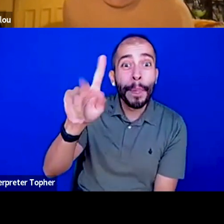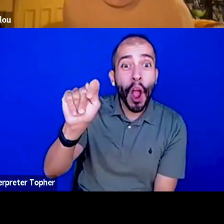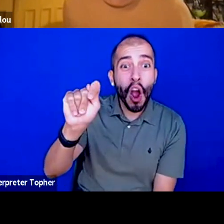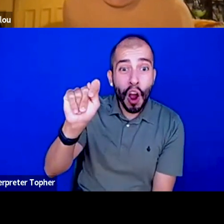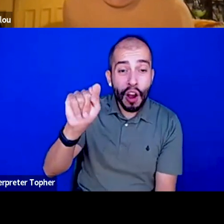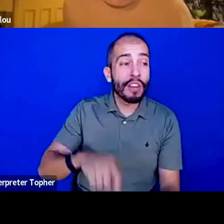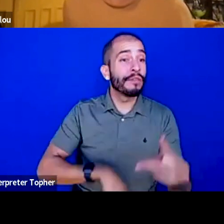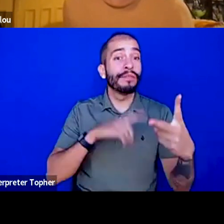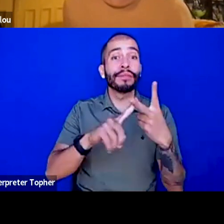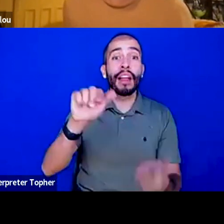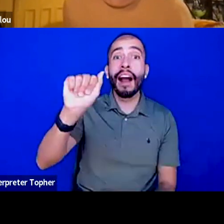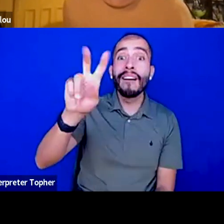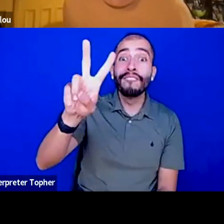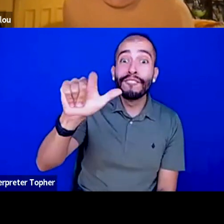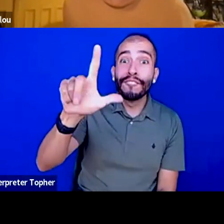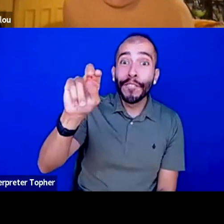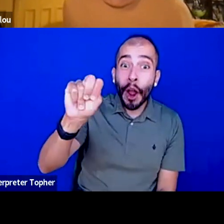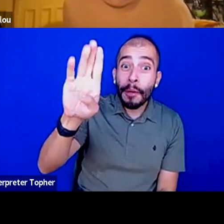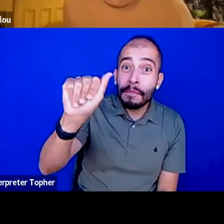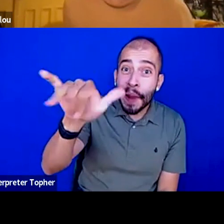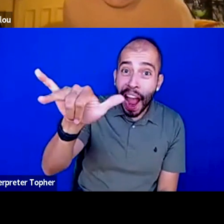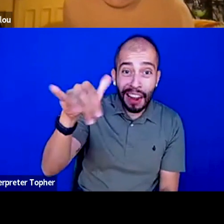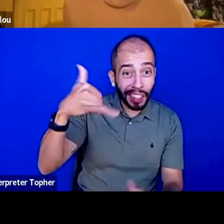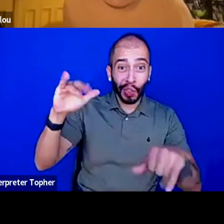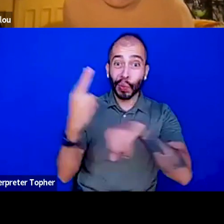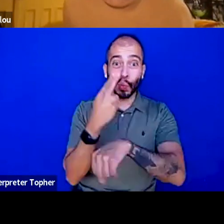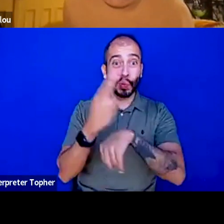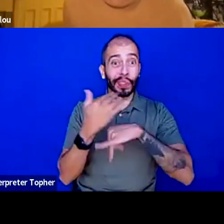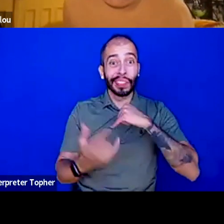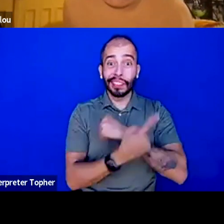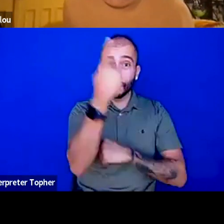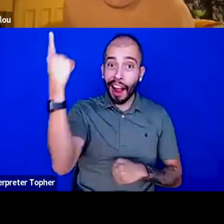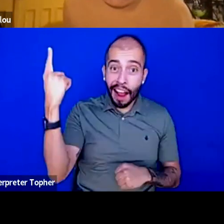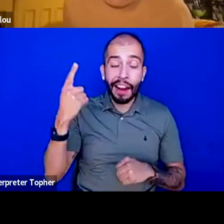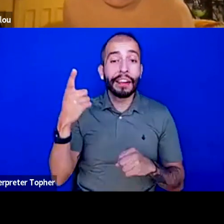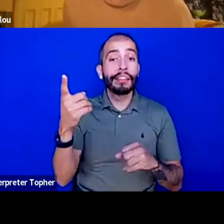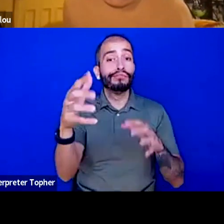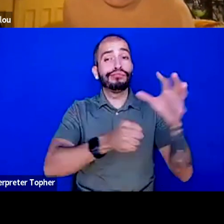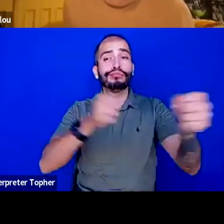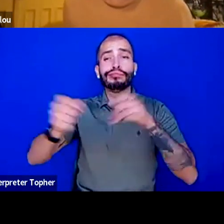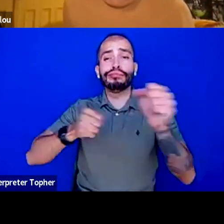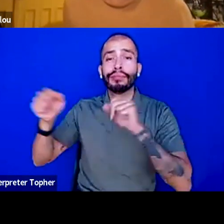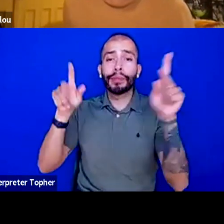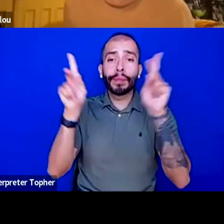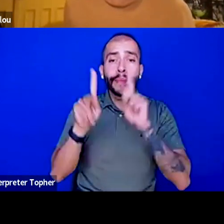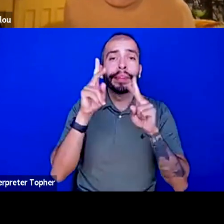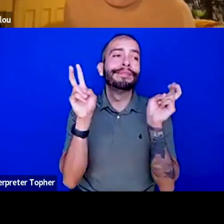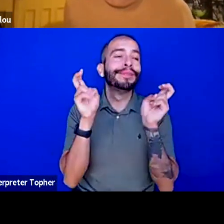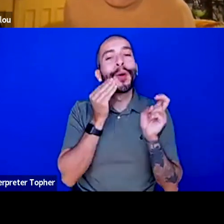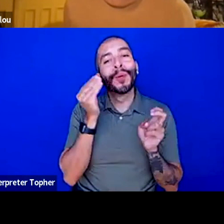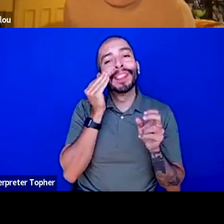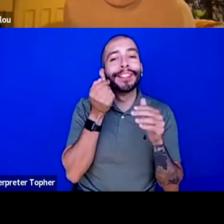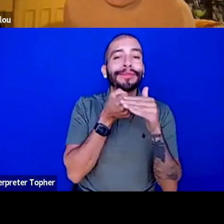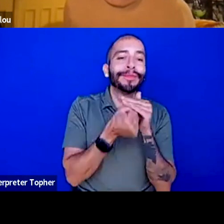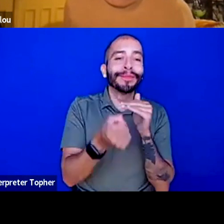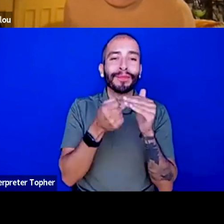of capture of housing, and other really big companies, ExxonMobil. Many of them are the beneficiaries